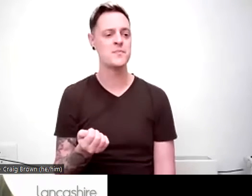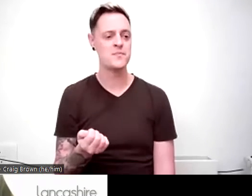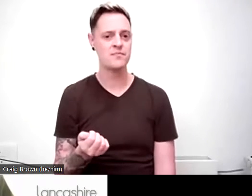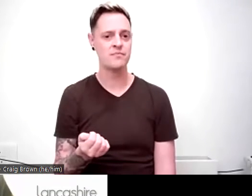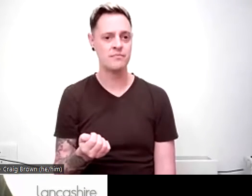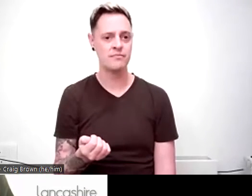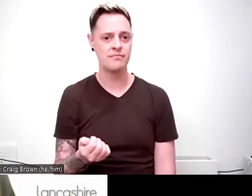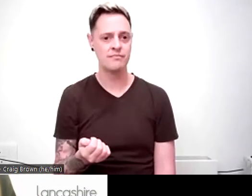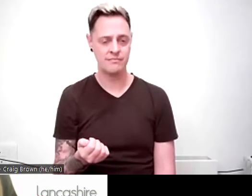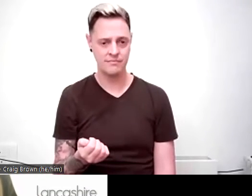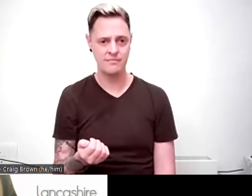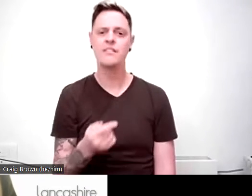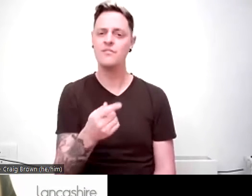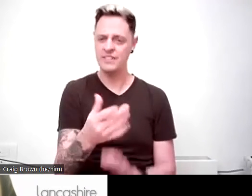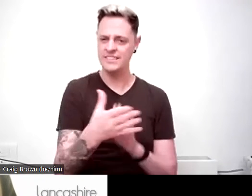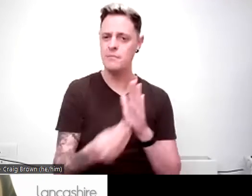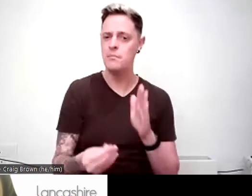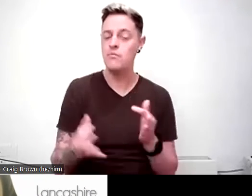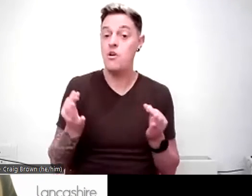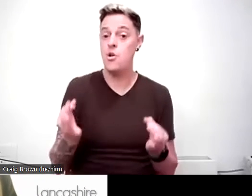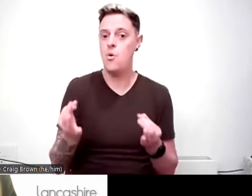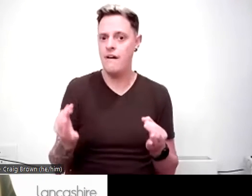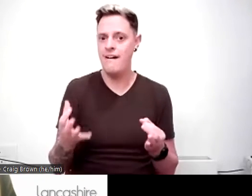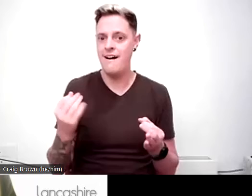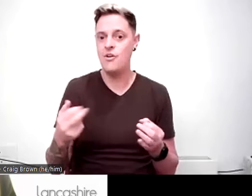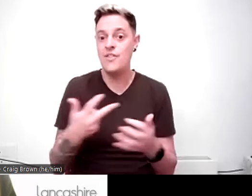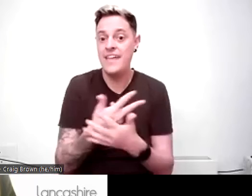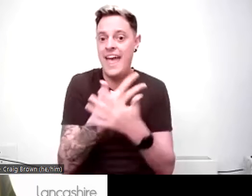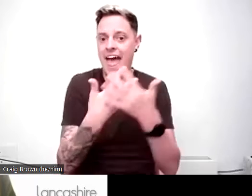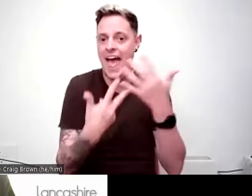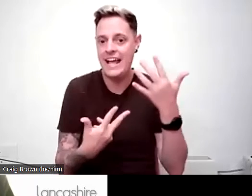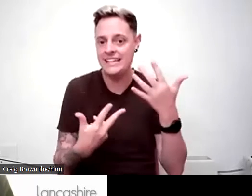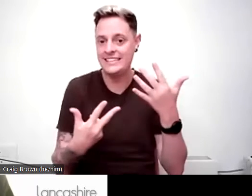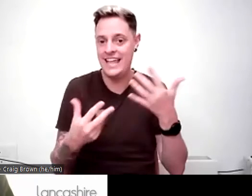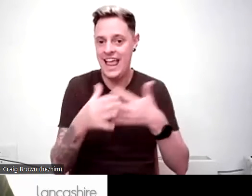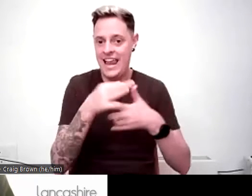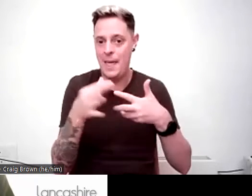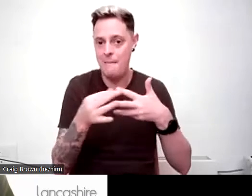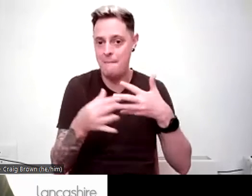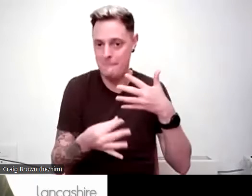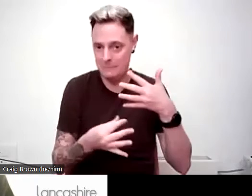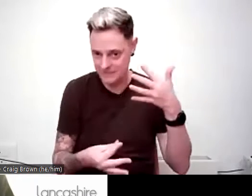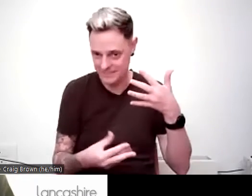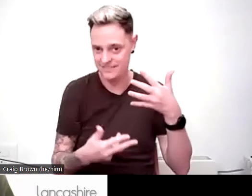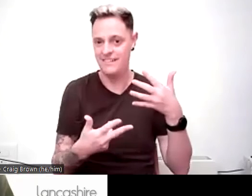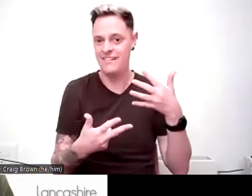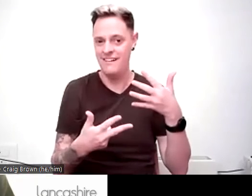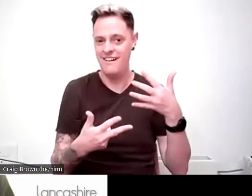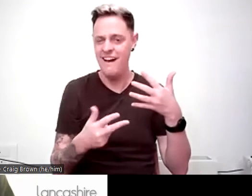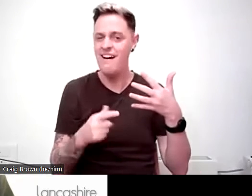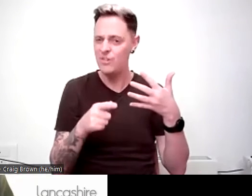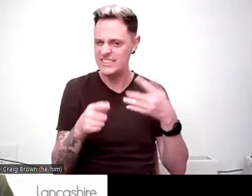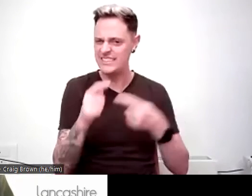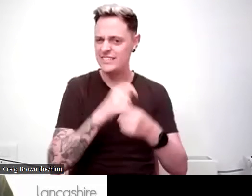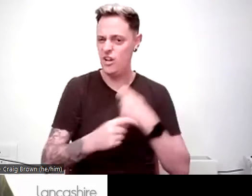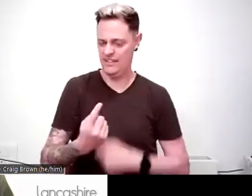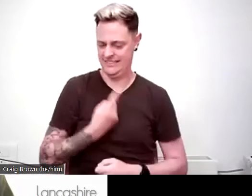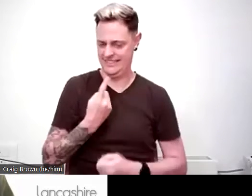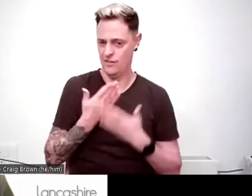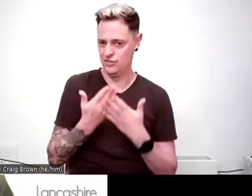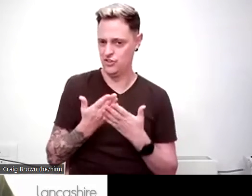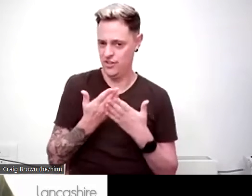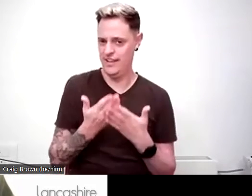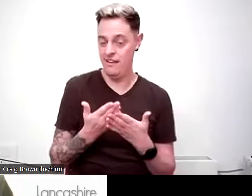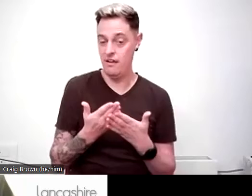8 limbs of yoga called Svadhyaya, which is self-study. And I think the more that yoga teachers tap into this